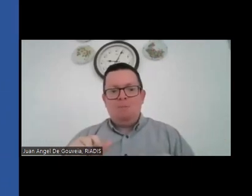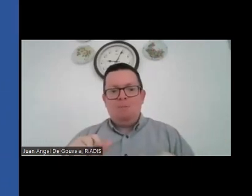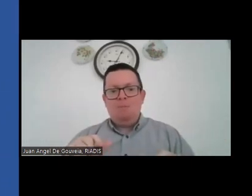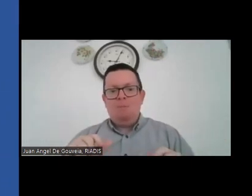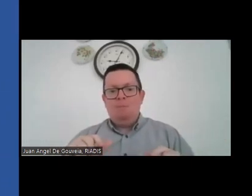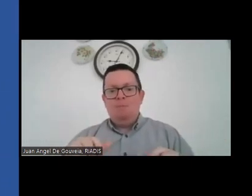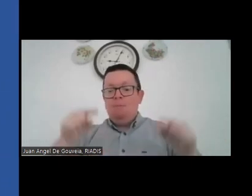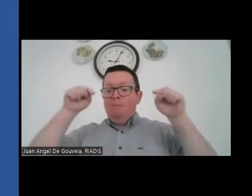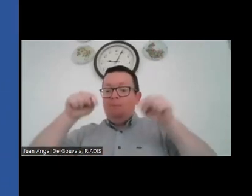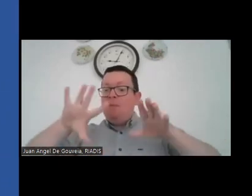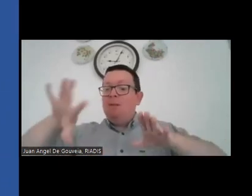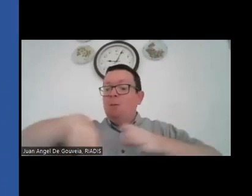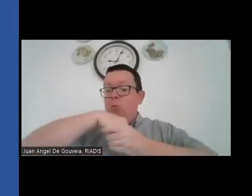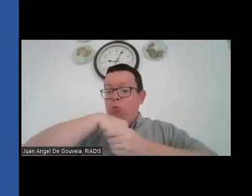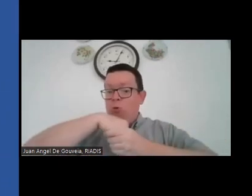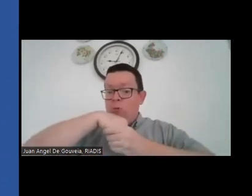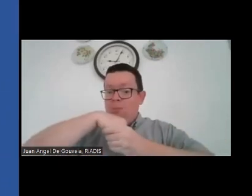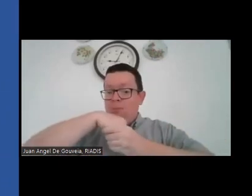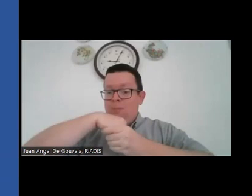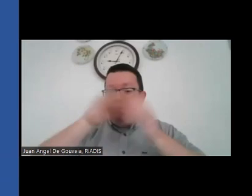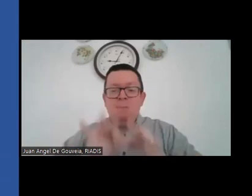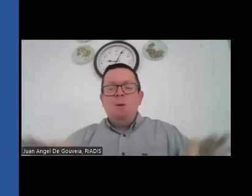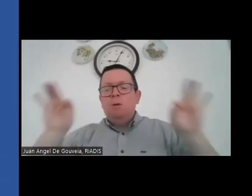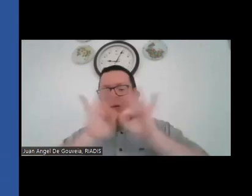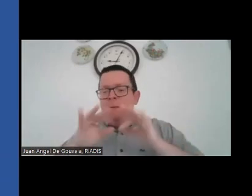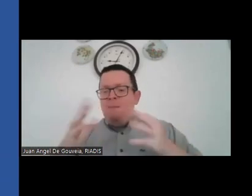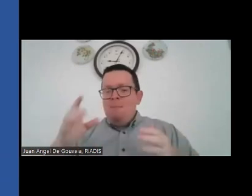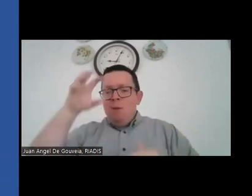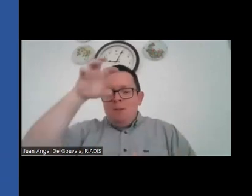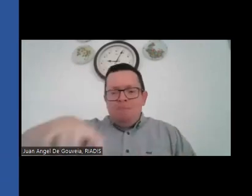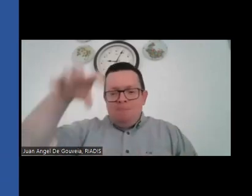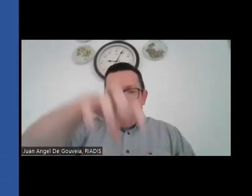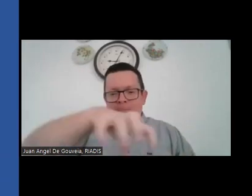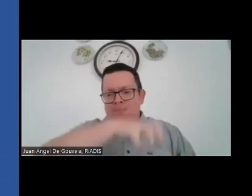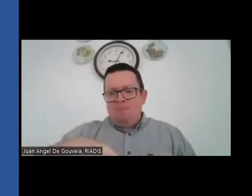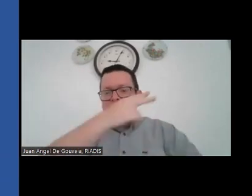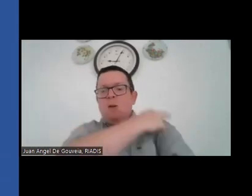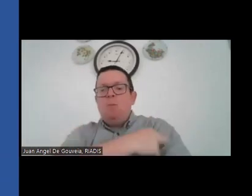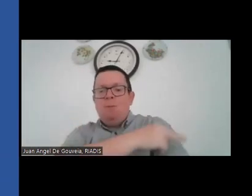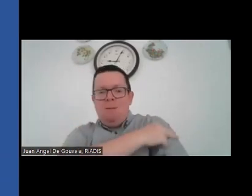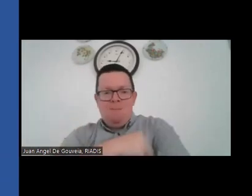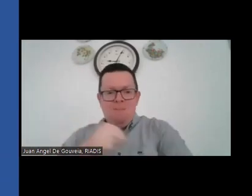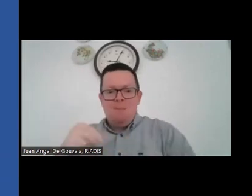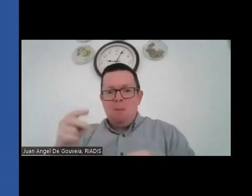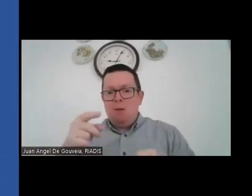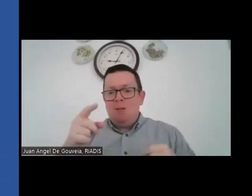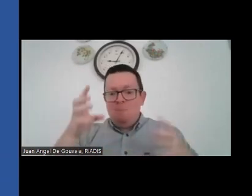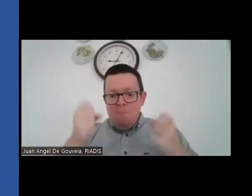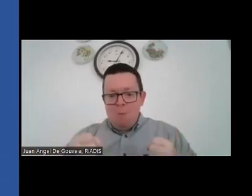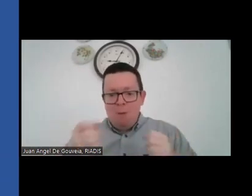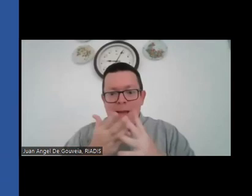It is essential to have healthcare facilities whose services remain accessible, operational at